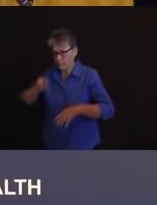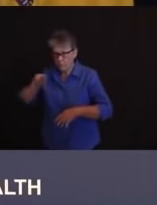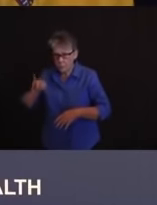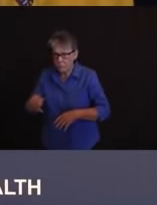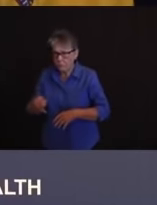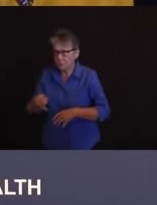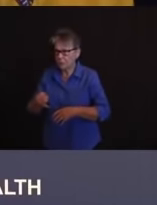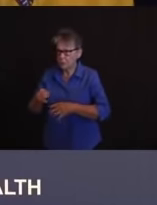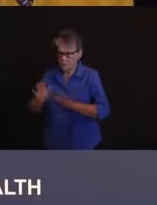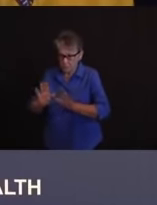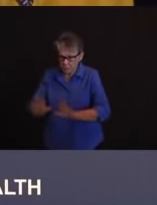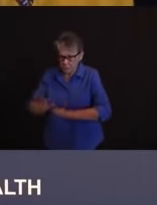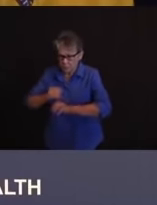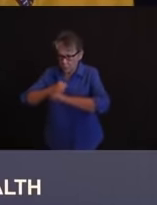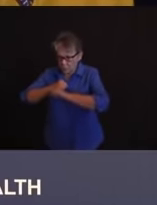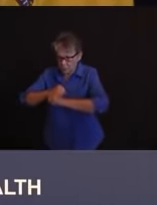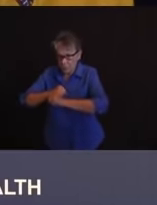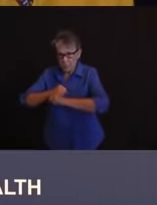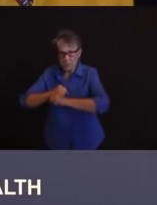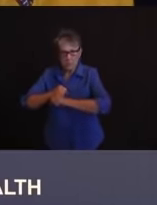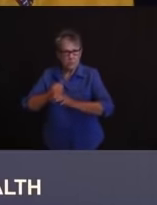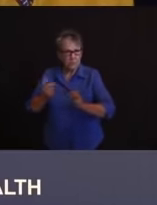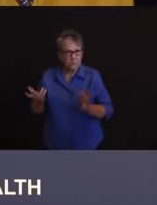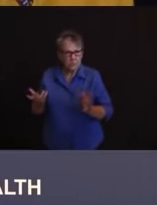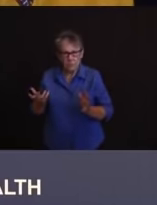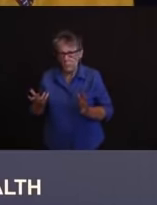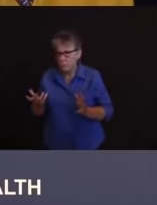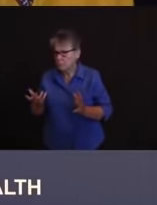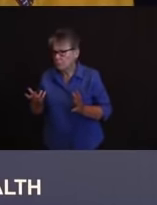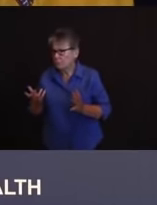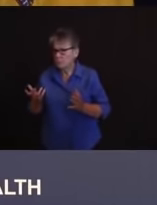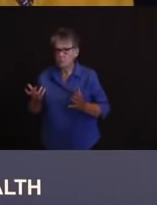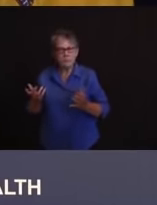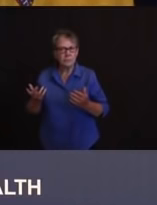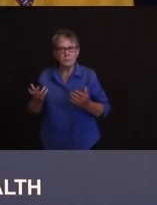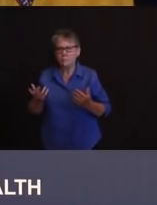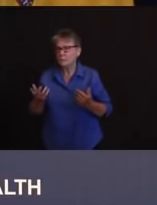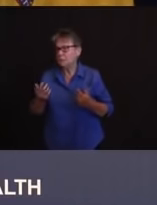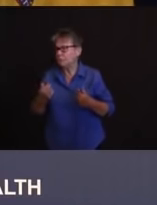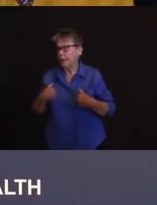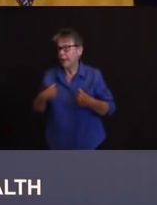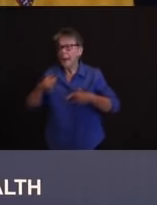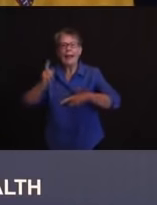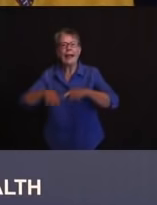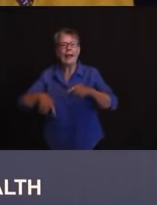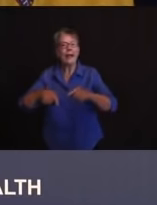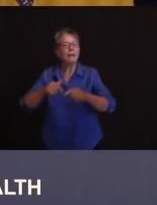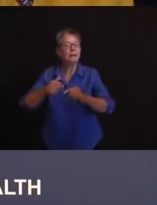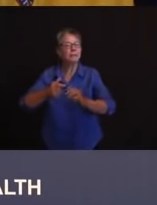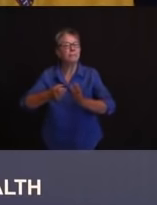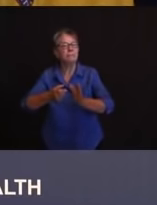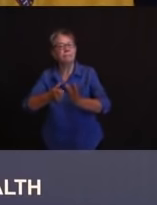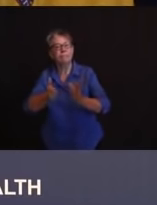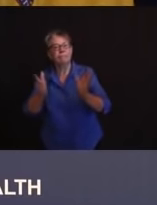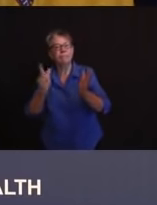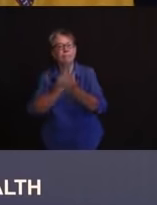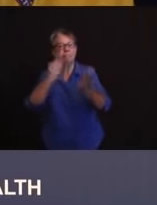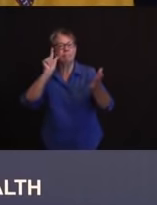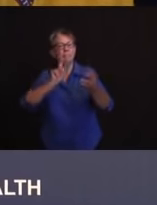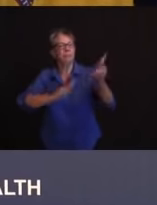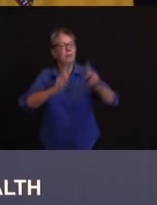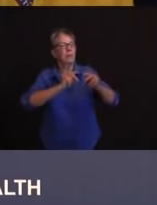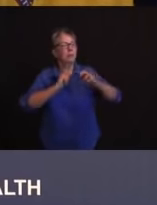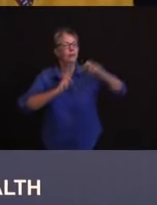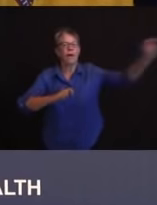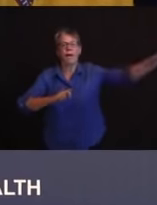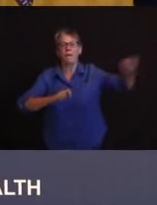can't legally stop people at the border, that's also going to be a factor. I can't tell you exactly how much of a factor, but that's got to weigh in.